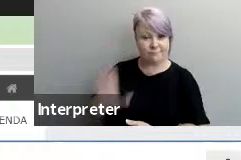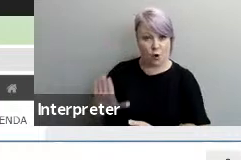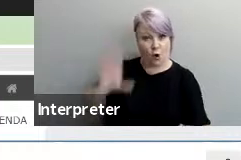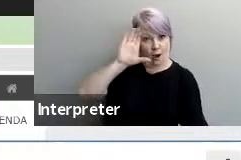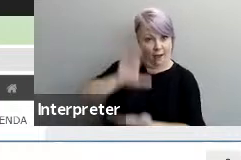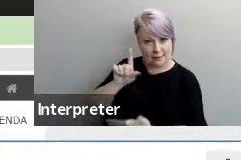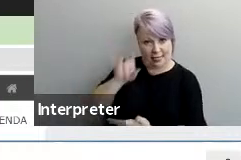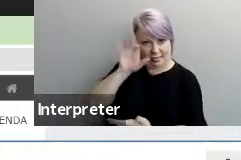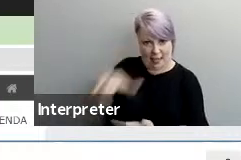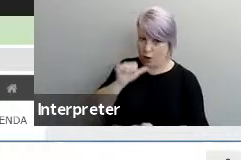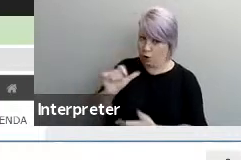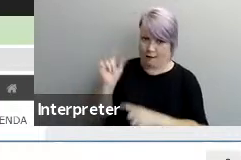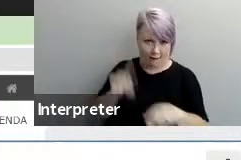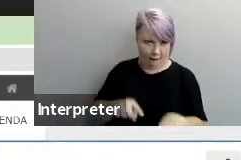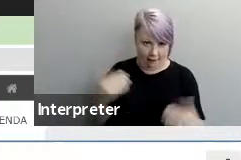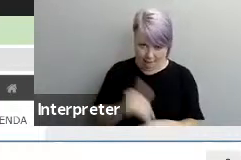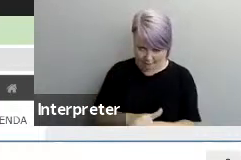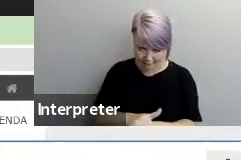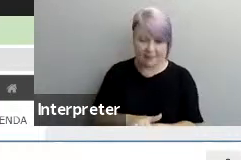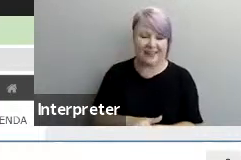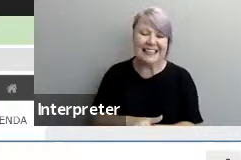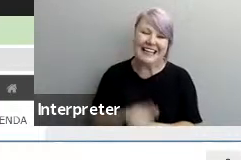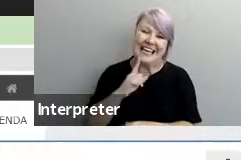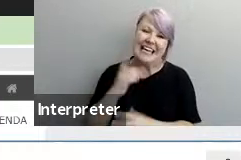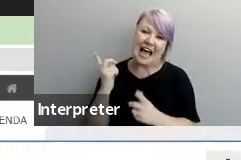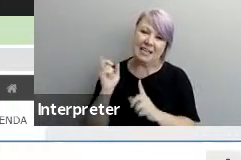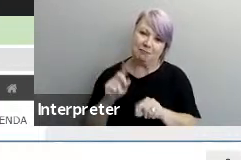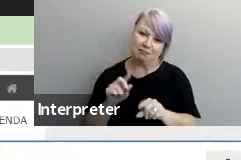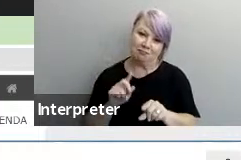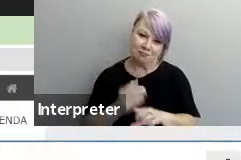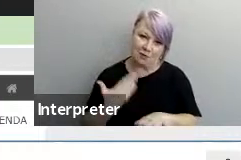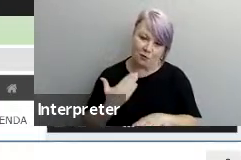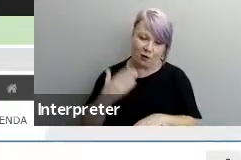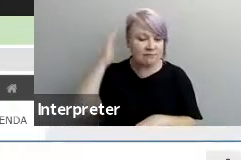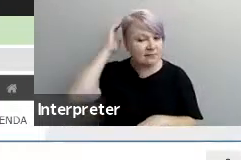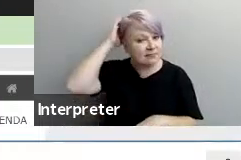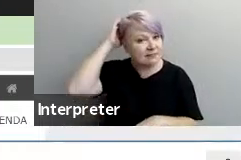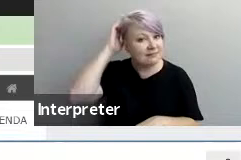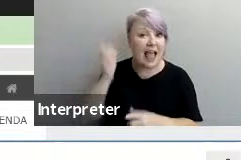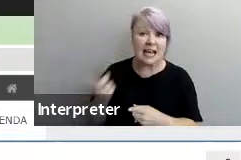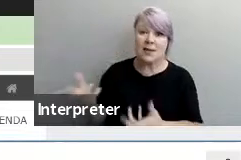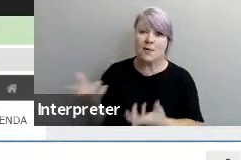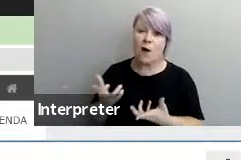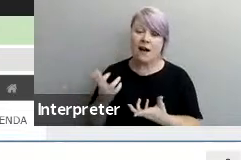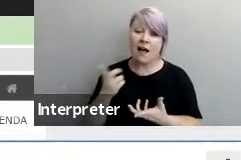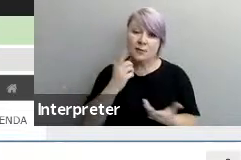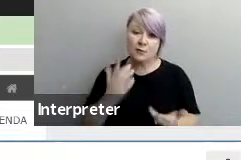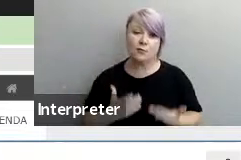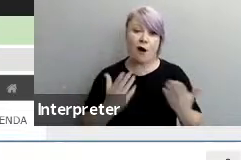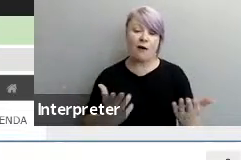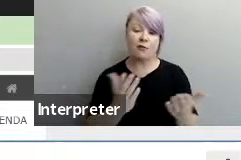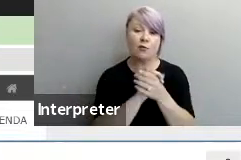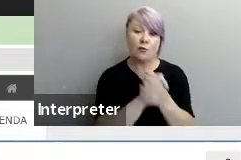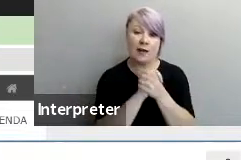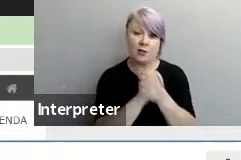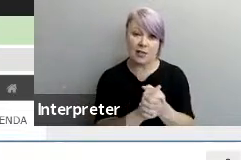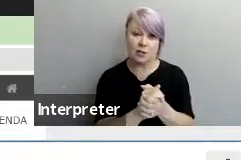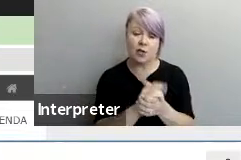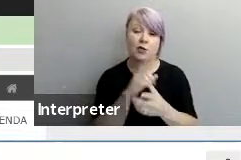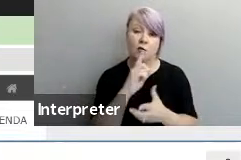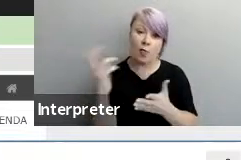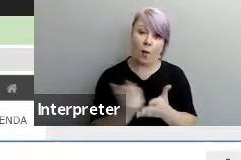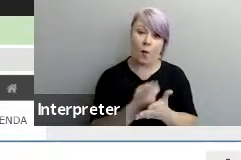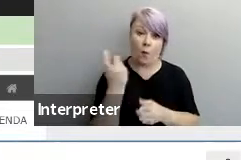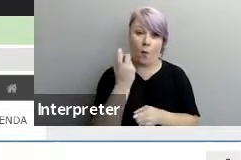this evening, although he has been several times in the past, but wanted me to extend his congratulations to our Patti Dean Memorial